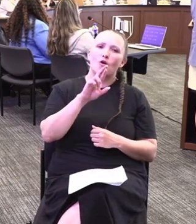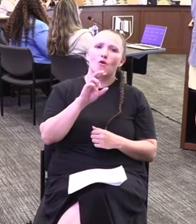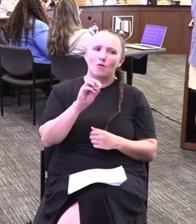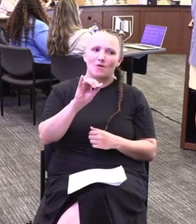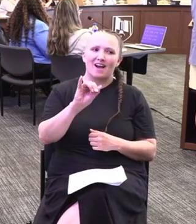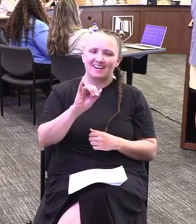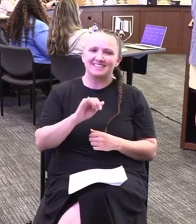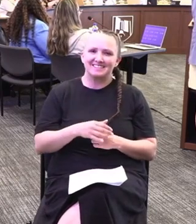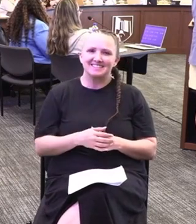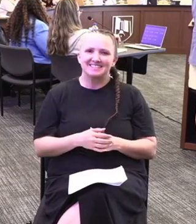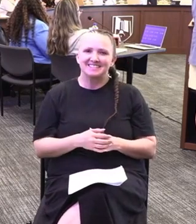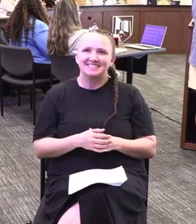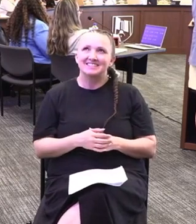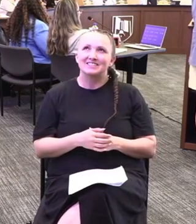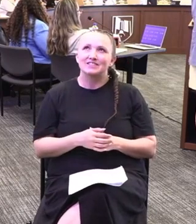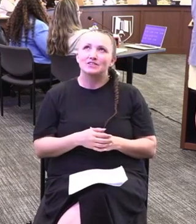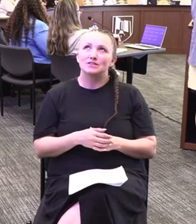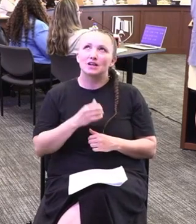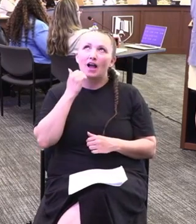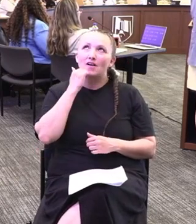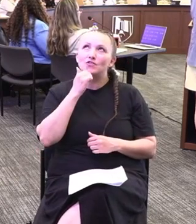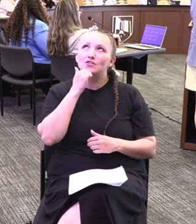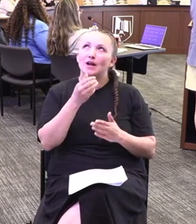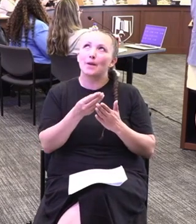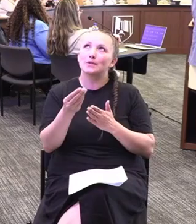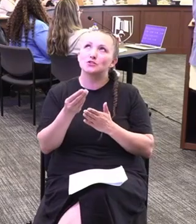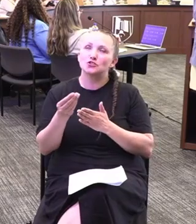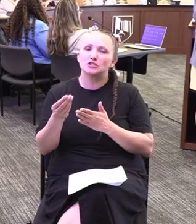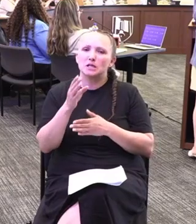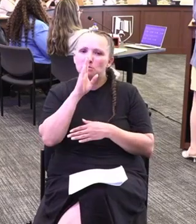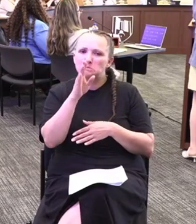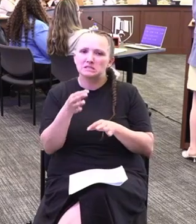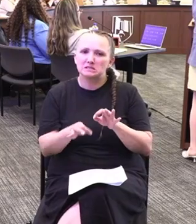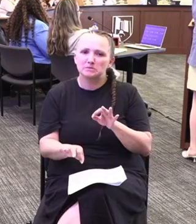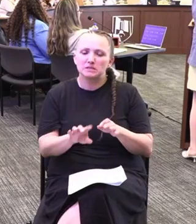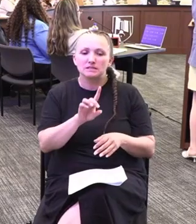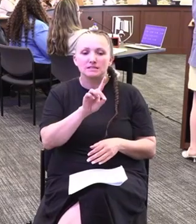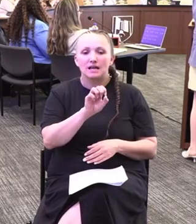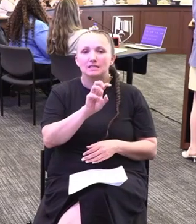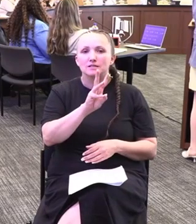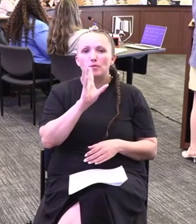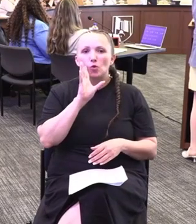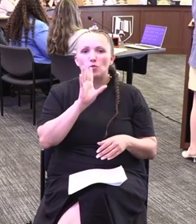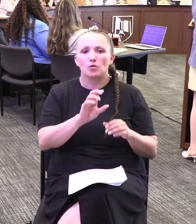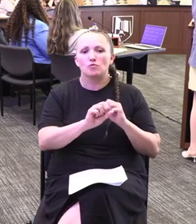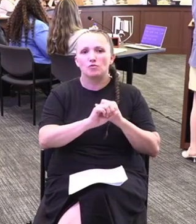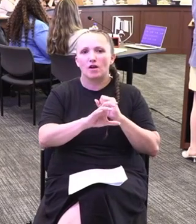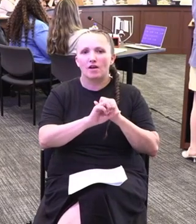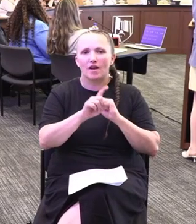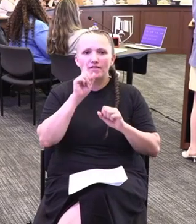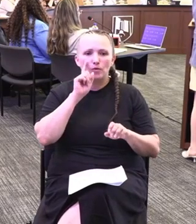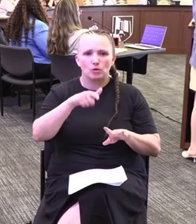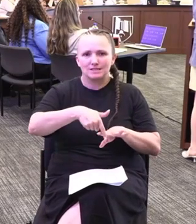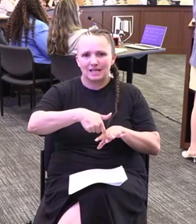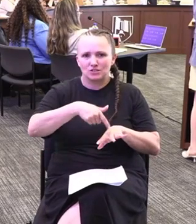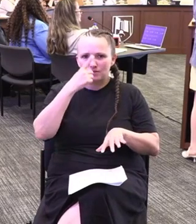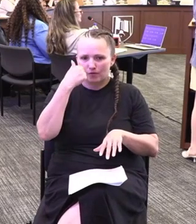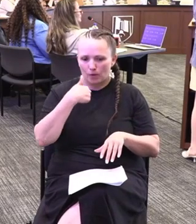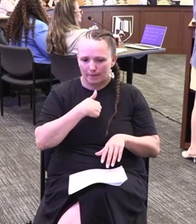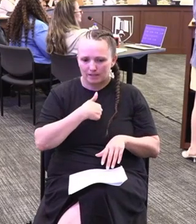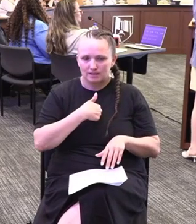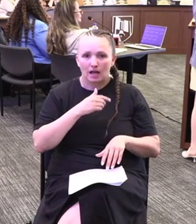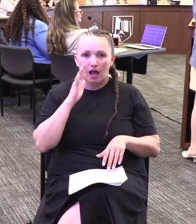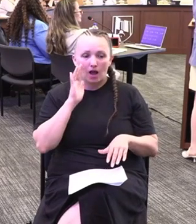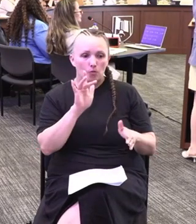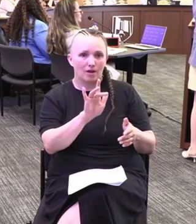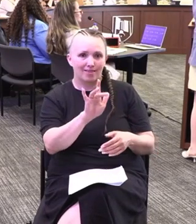Apologies. Everyday purchasers are straightforward. DSW is going to run an ad for a pair of sandals for me. I am going to click on that